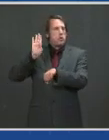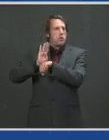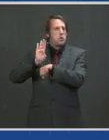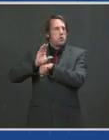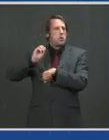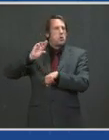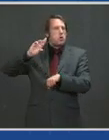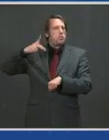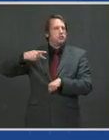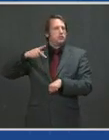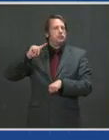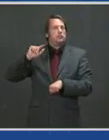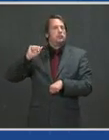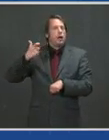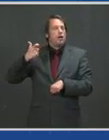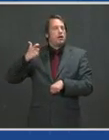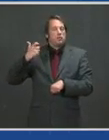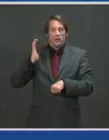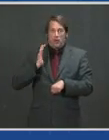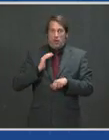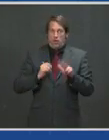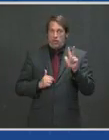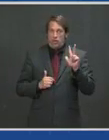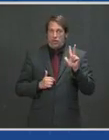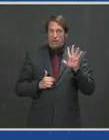35% for the longest time,